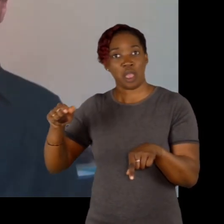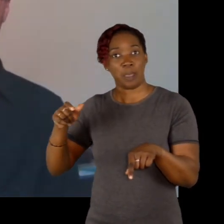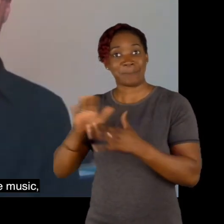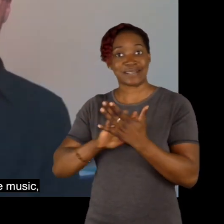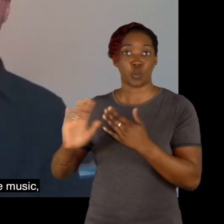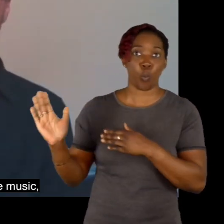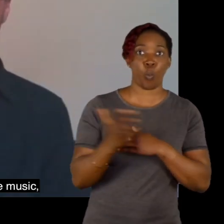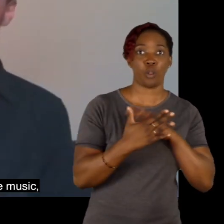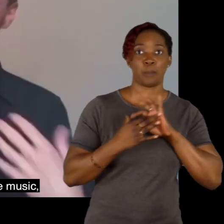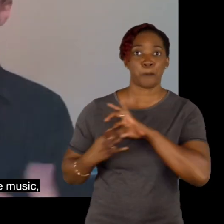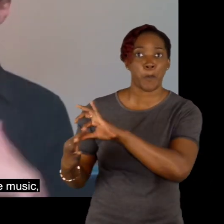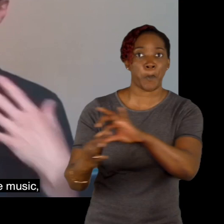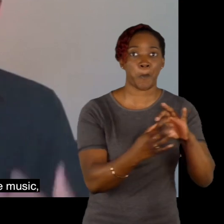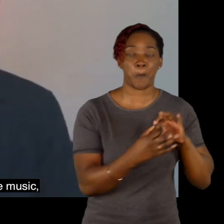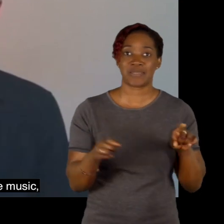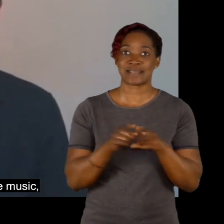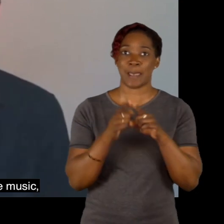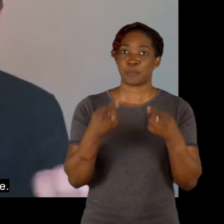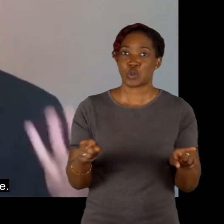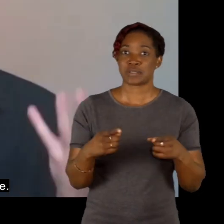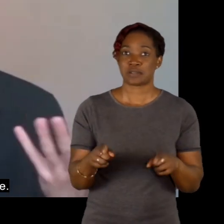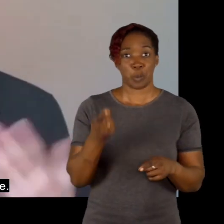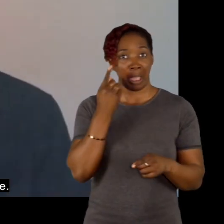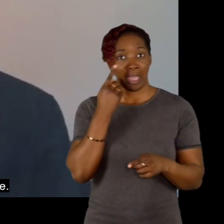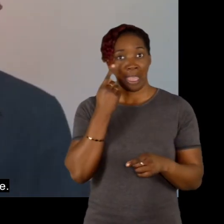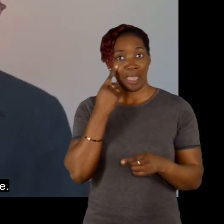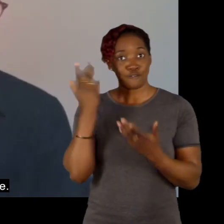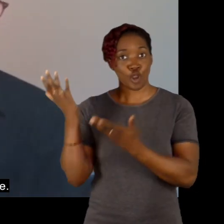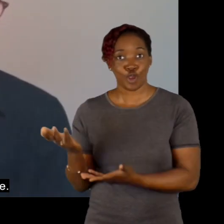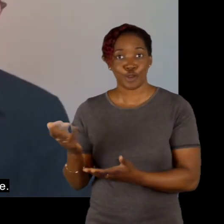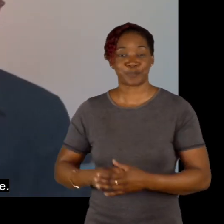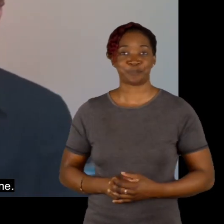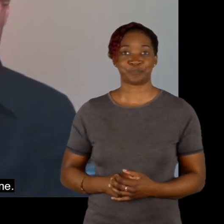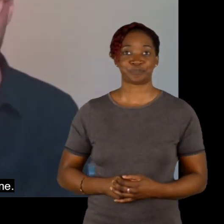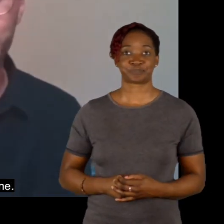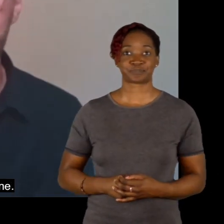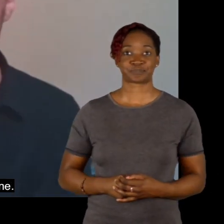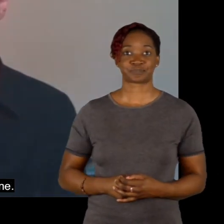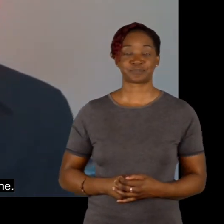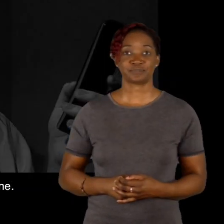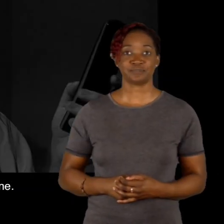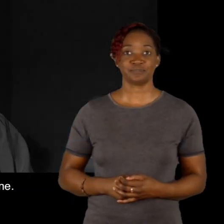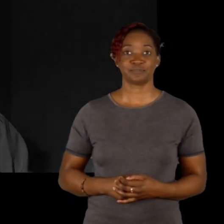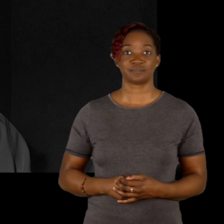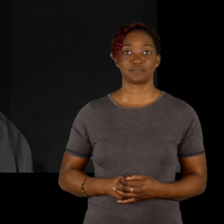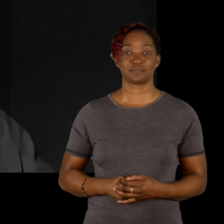characters, and we're interacting with the same music. And kind of a cool thing to see. So let's have a little listen to that